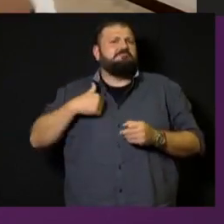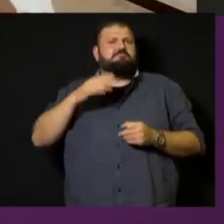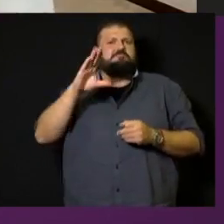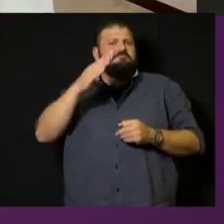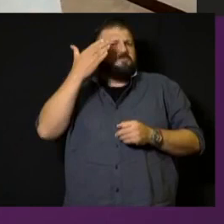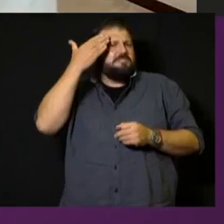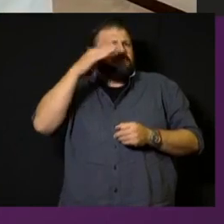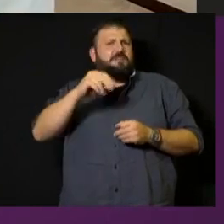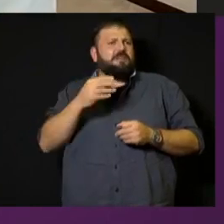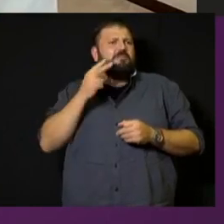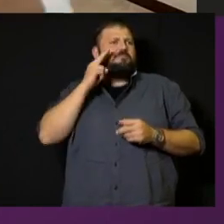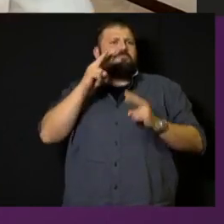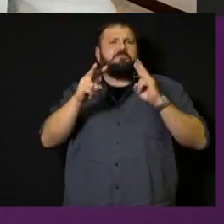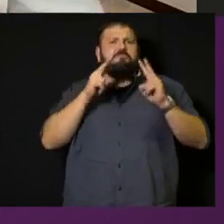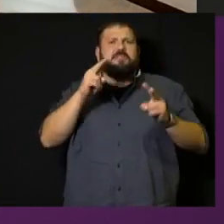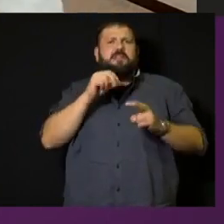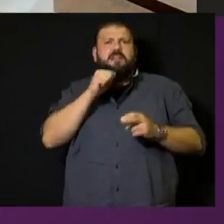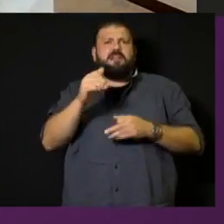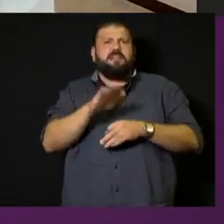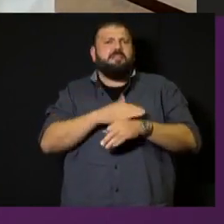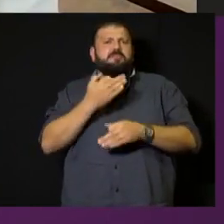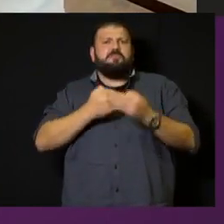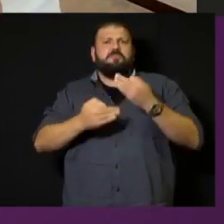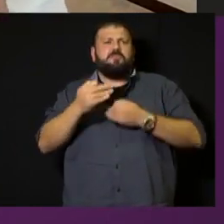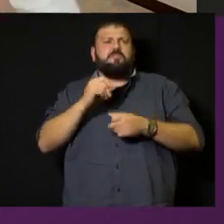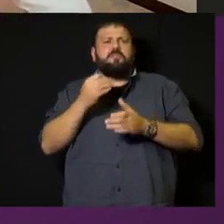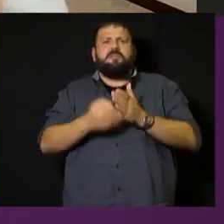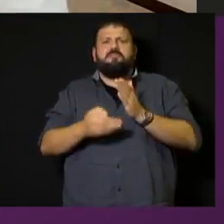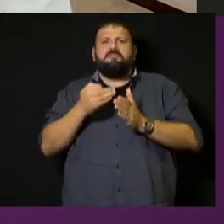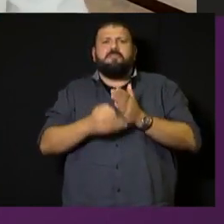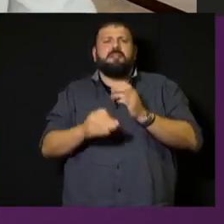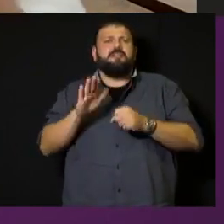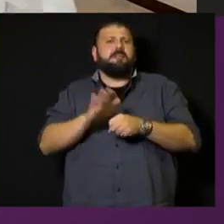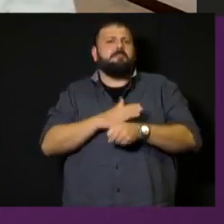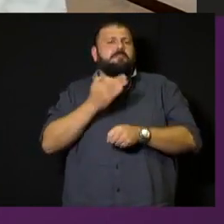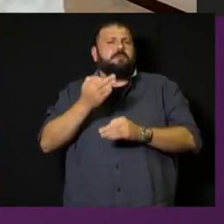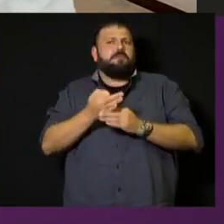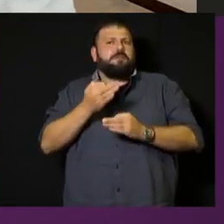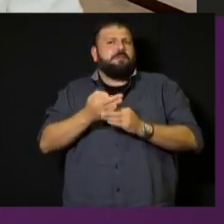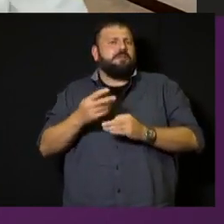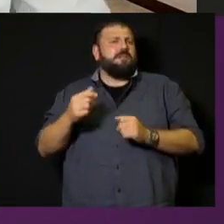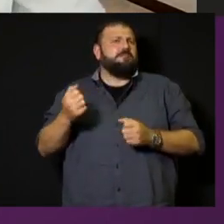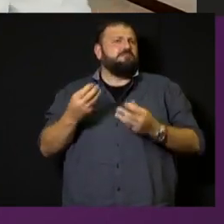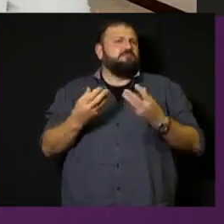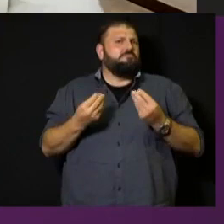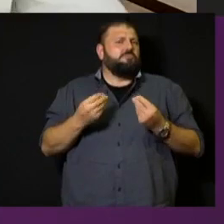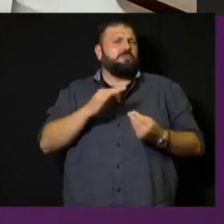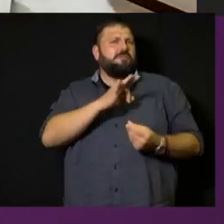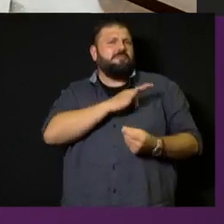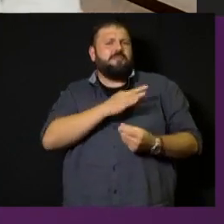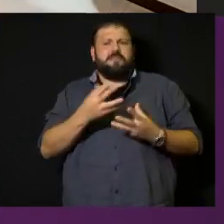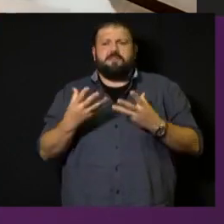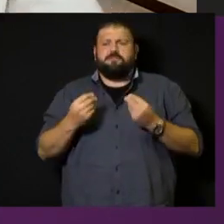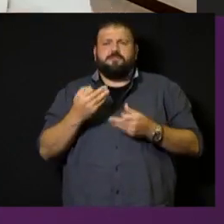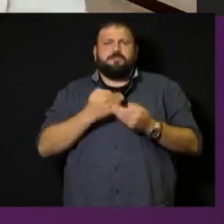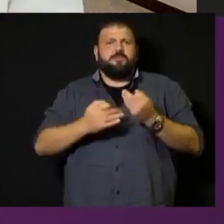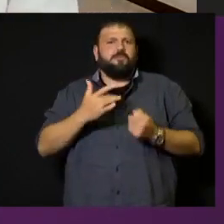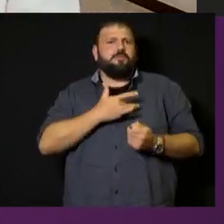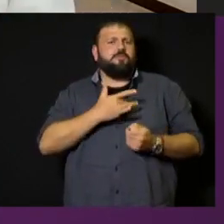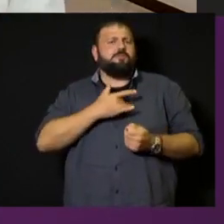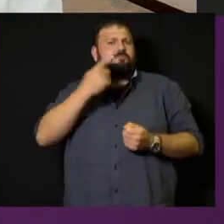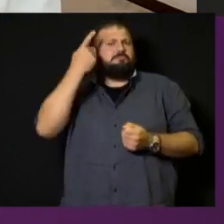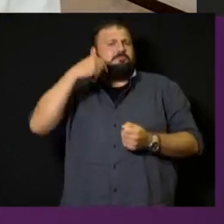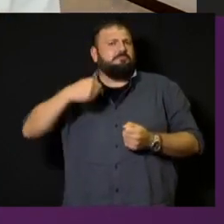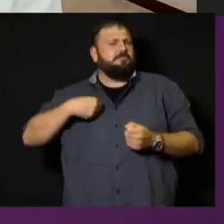stop anything because I didn't see what I didn't have at that time, but with the faith, with heart,